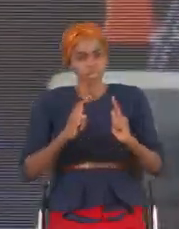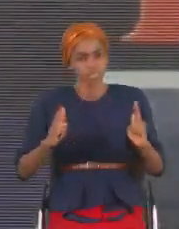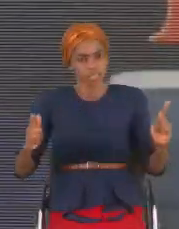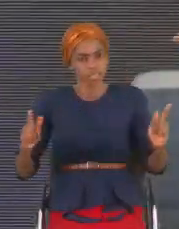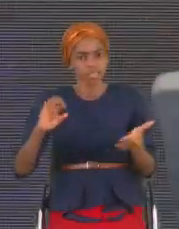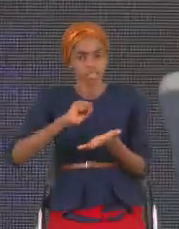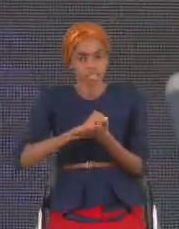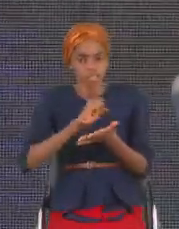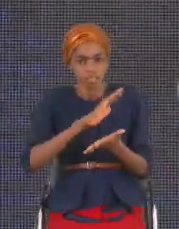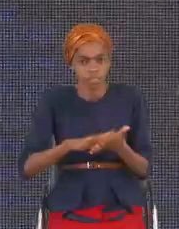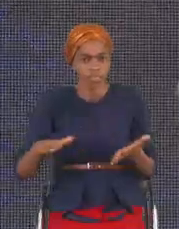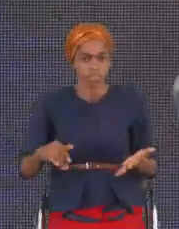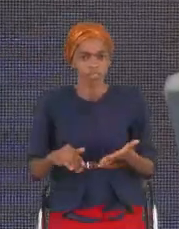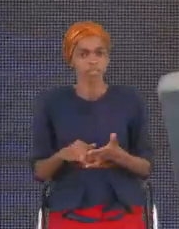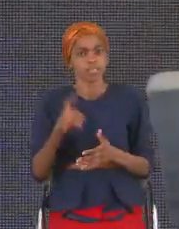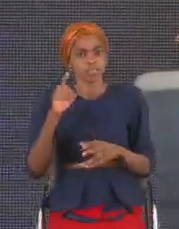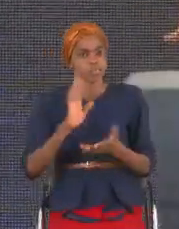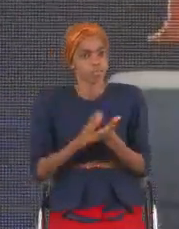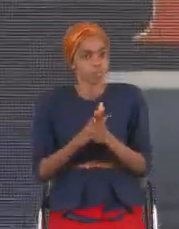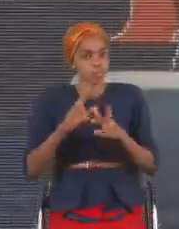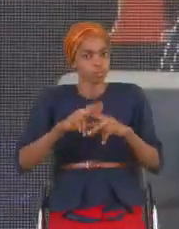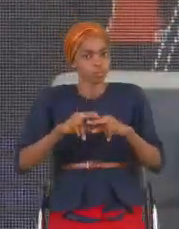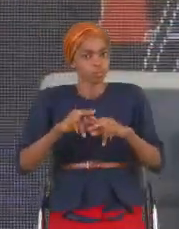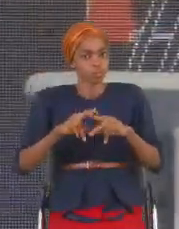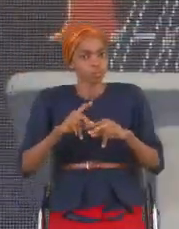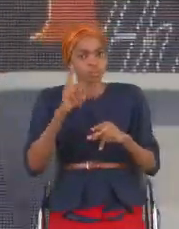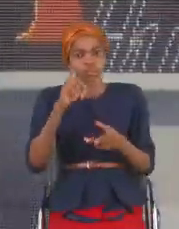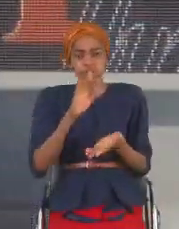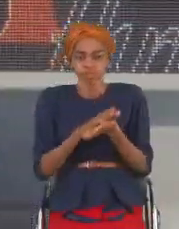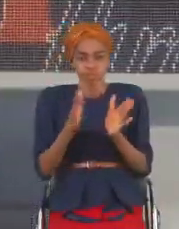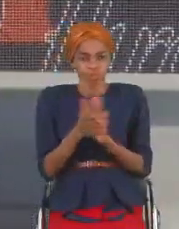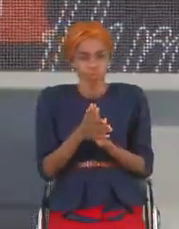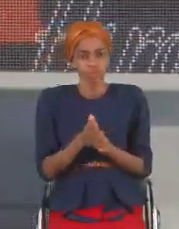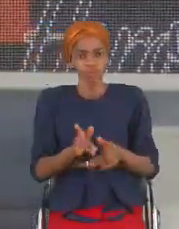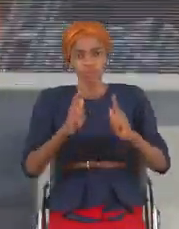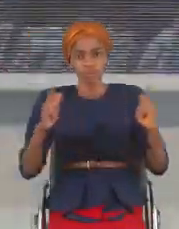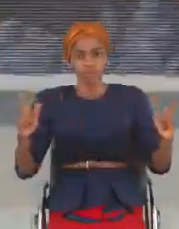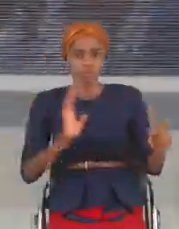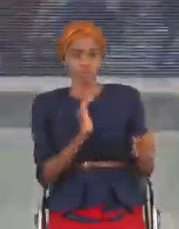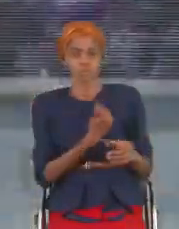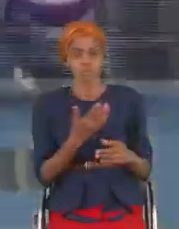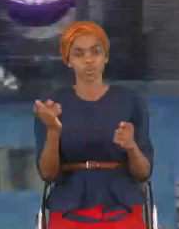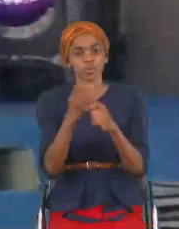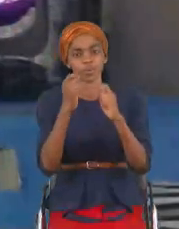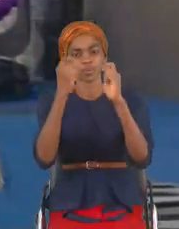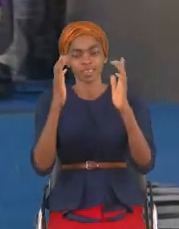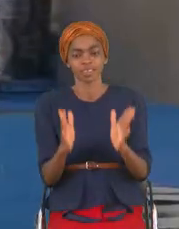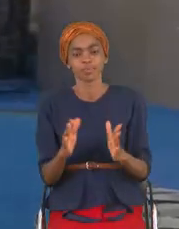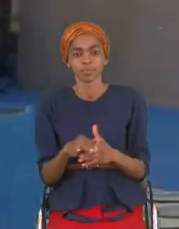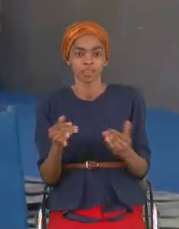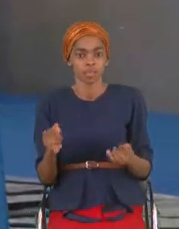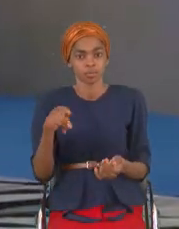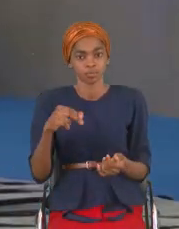sage. You become salt, and you become an incredible soul winner. Now, Paul the